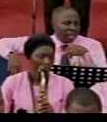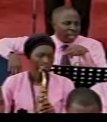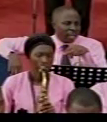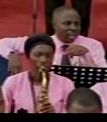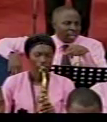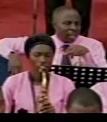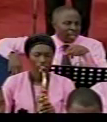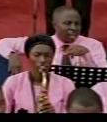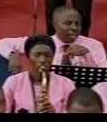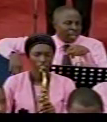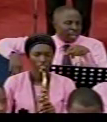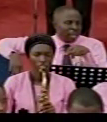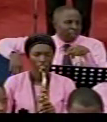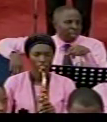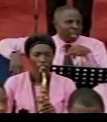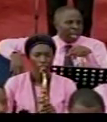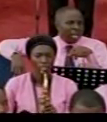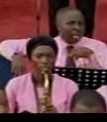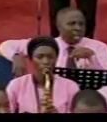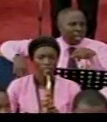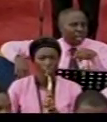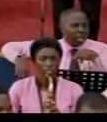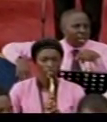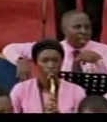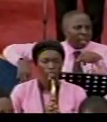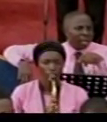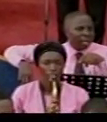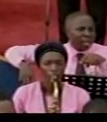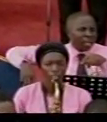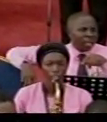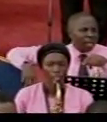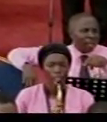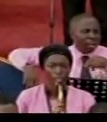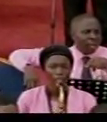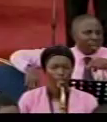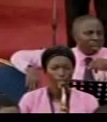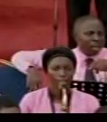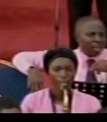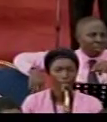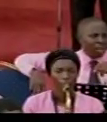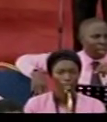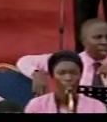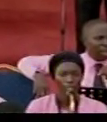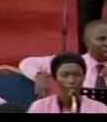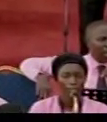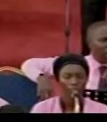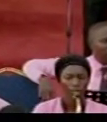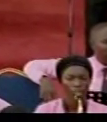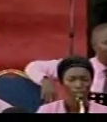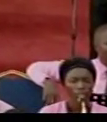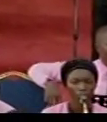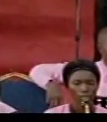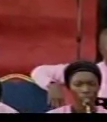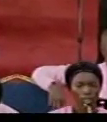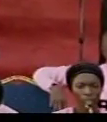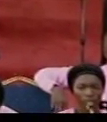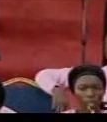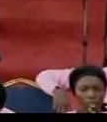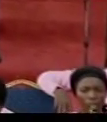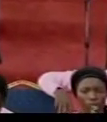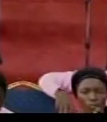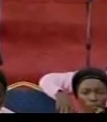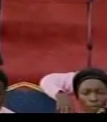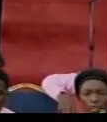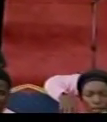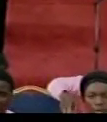the Son is here. Amen. And God the Holy Spirit is here. Amen. Somebody shout hallelujah.